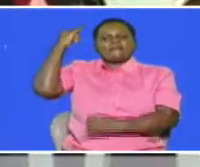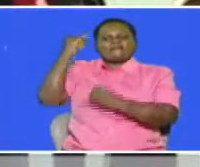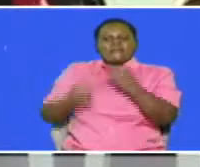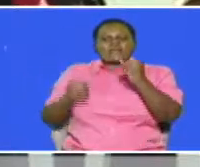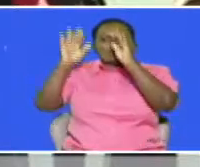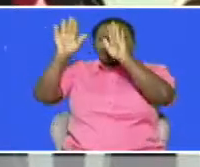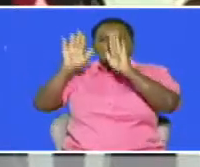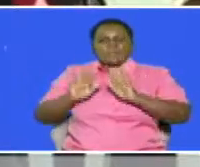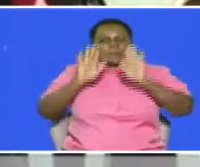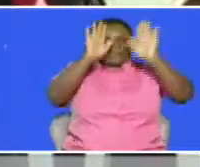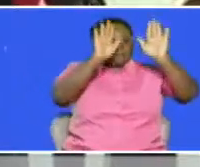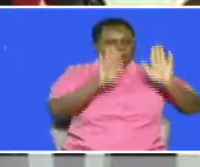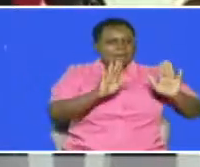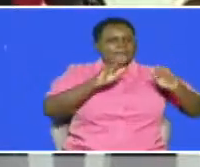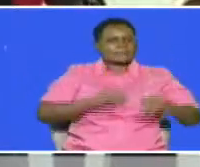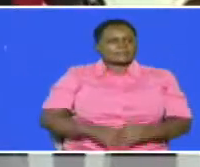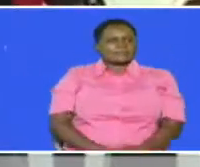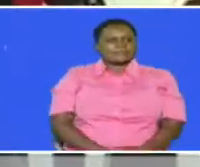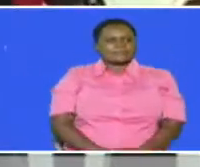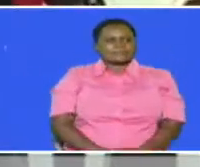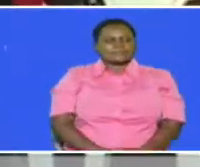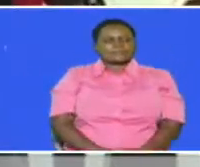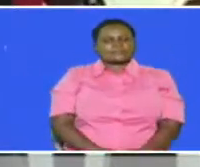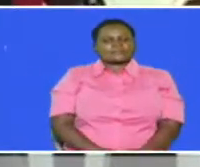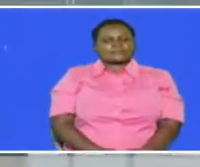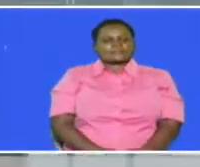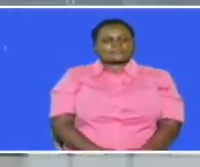Bali, Tobias Chanji, KTN News.